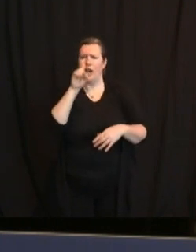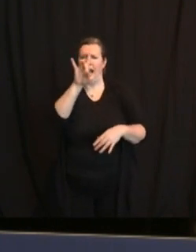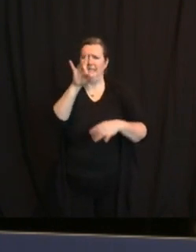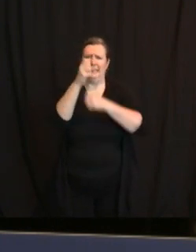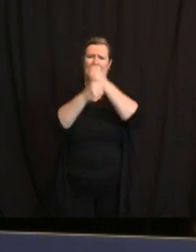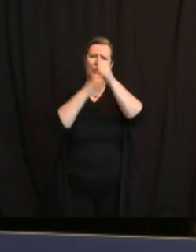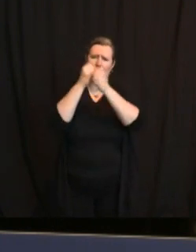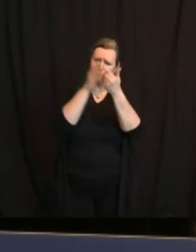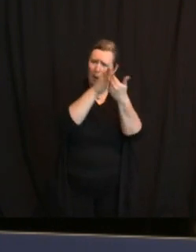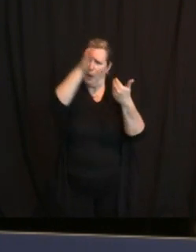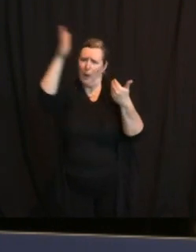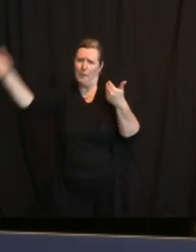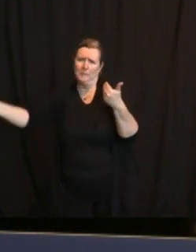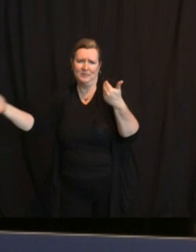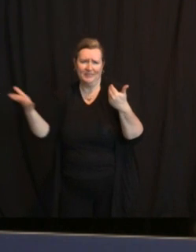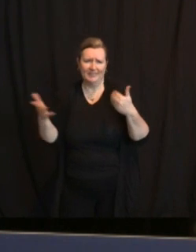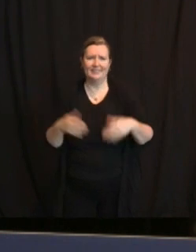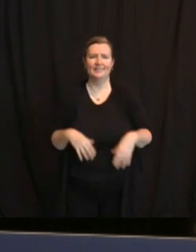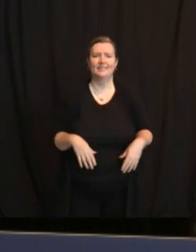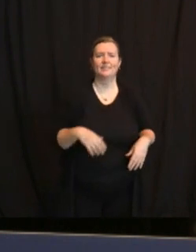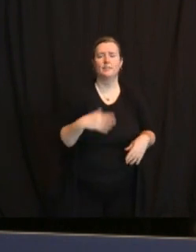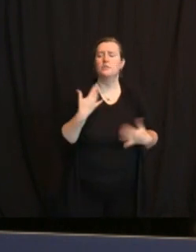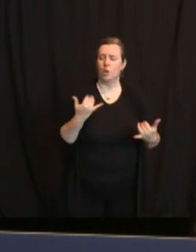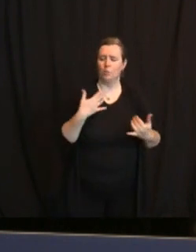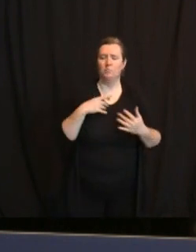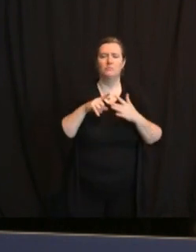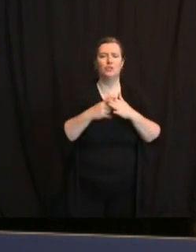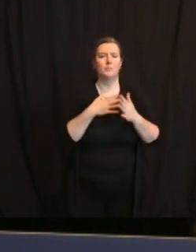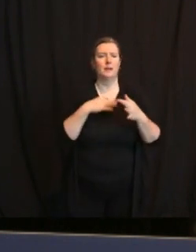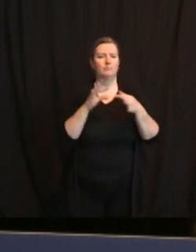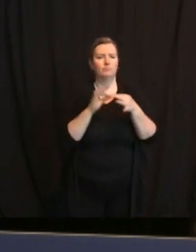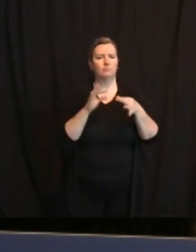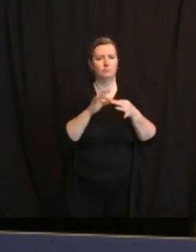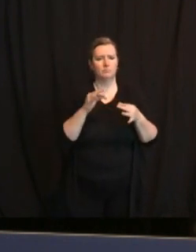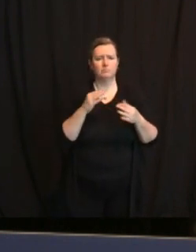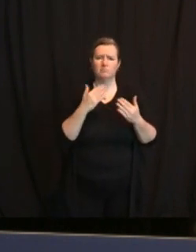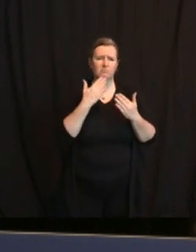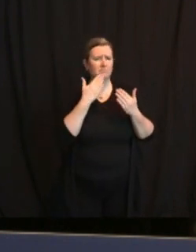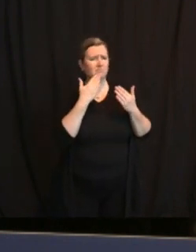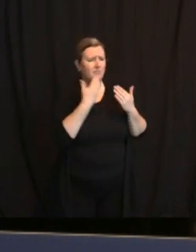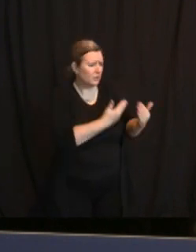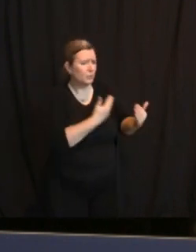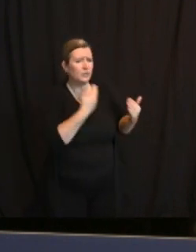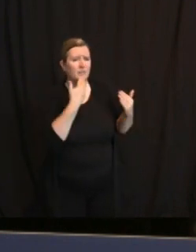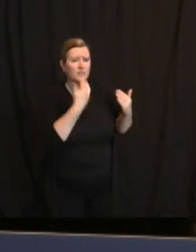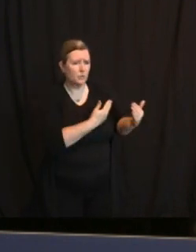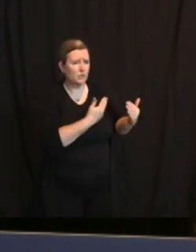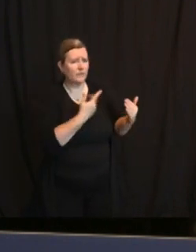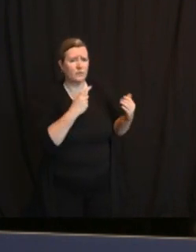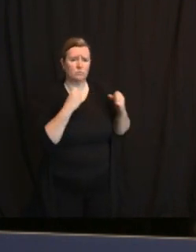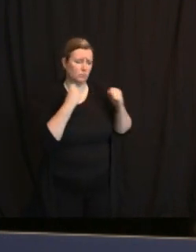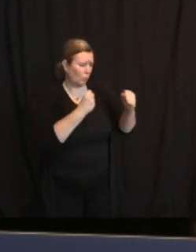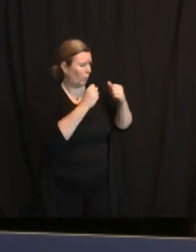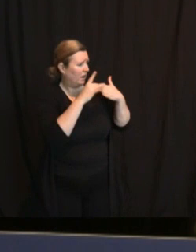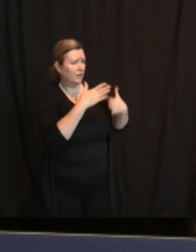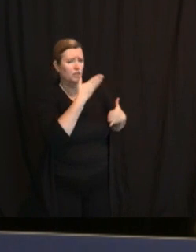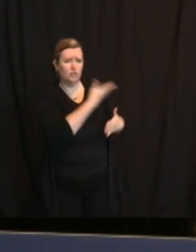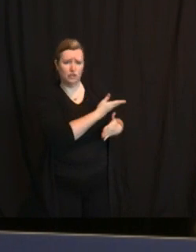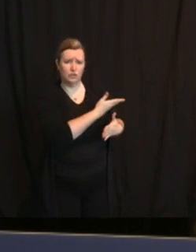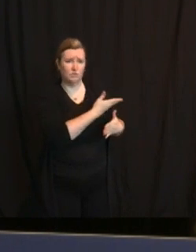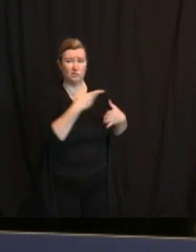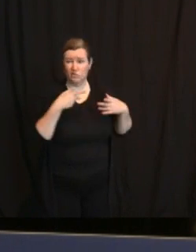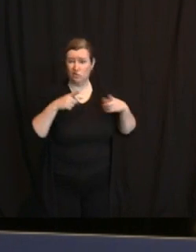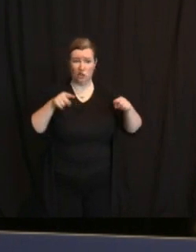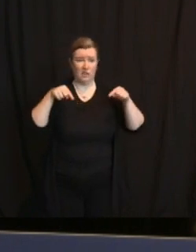Governor, I have to start off and just thank you for your strong leadership during this entire